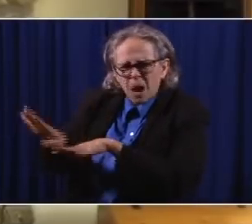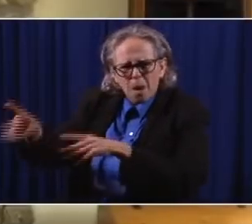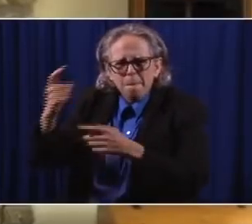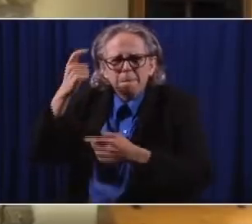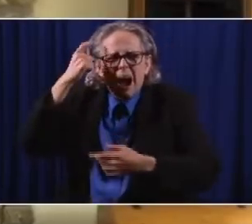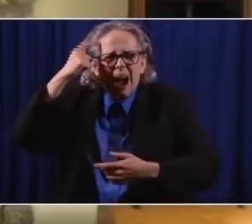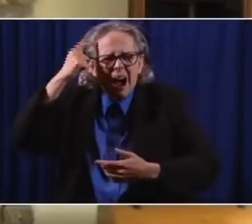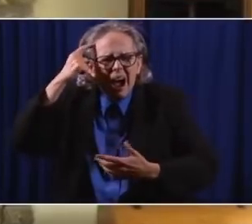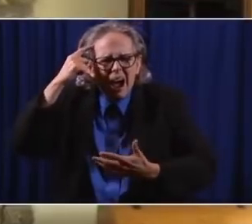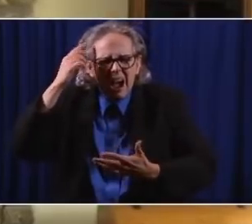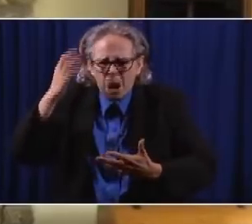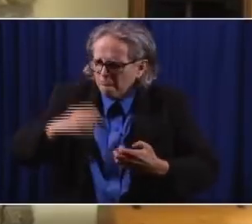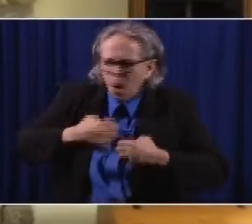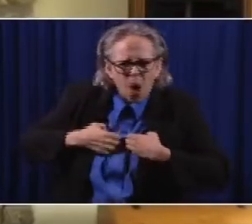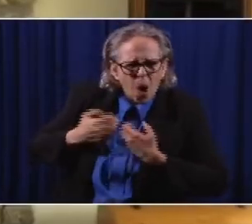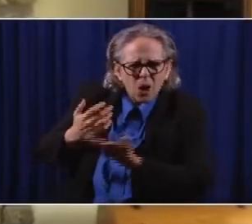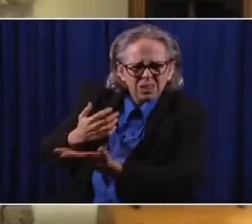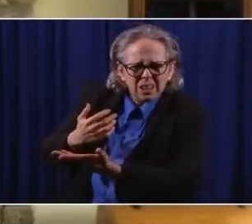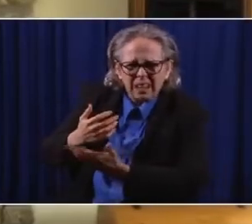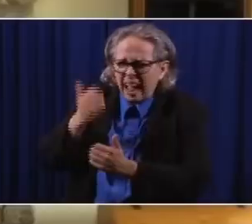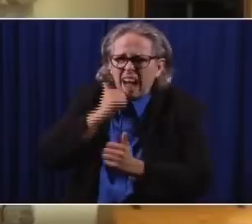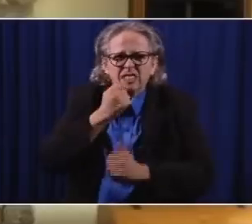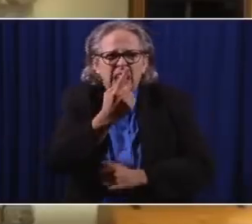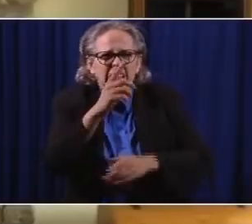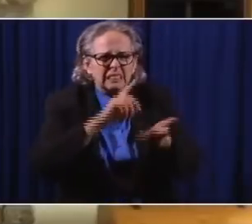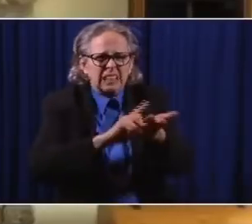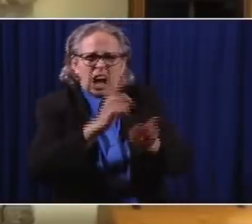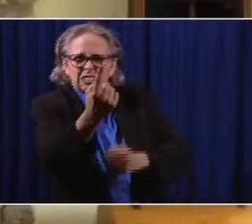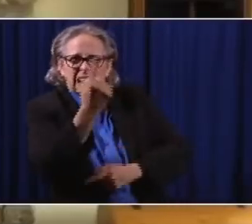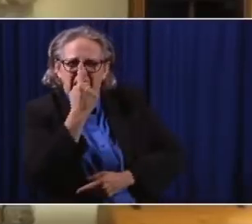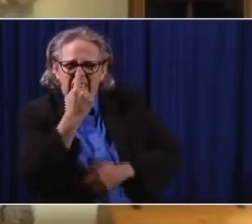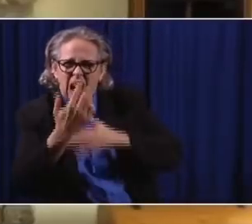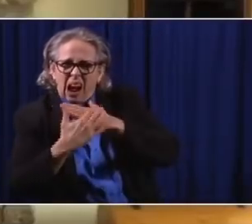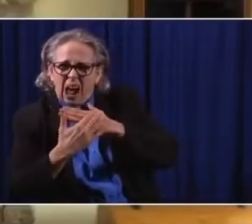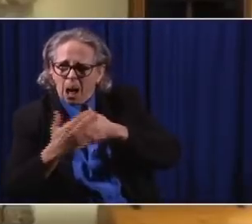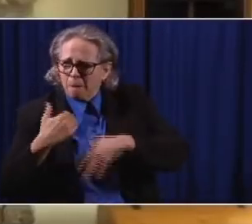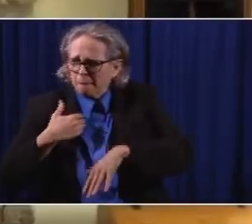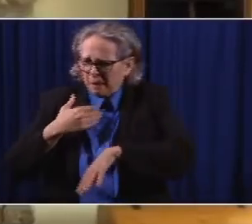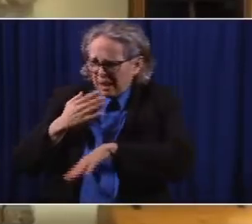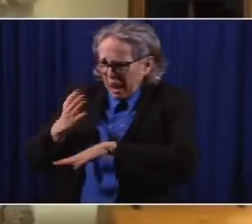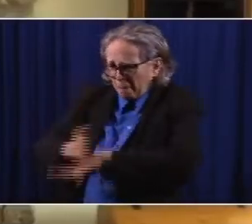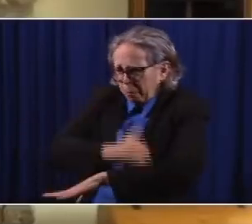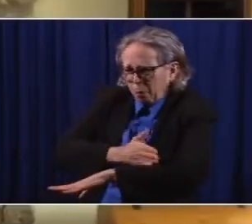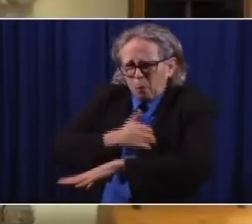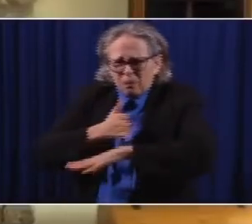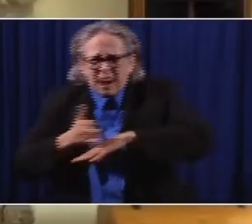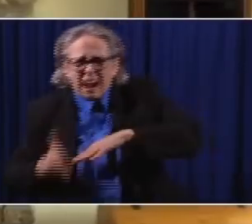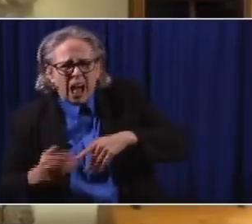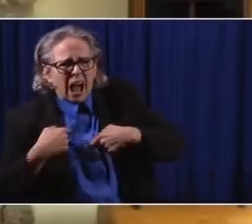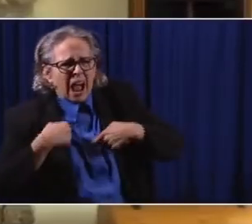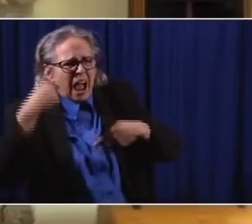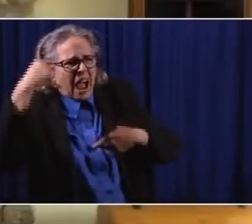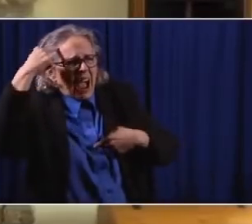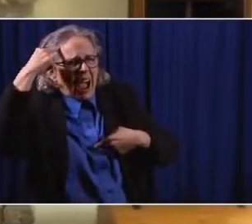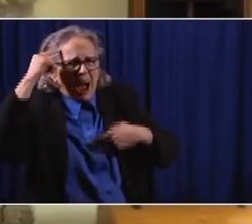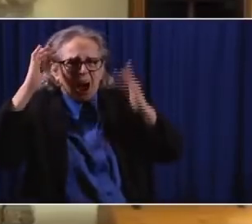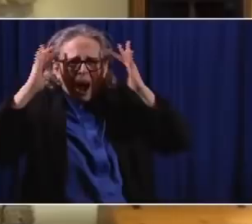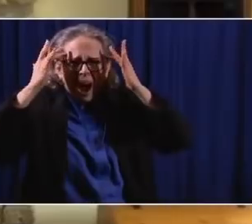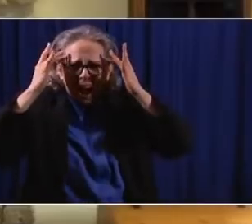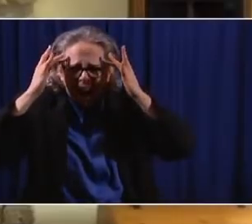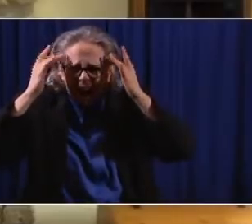you're doing maybe okay, or, but this thing could turn like that. Governor, I can't imagine